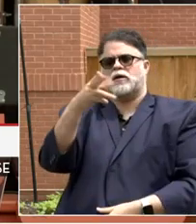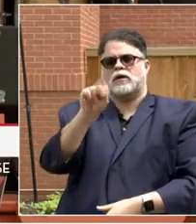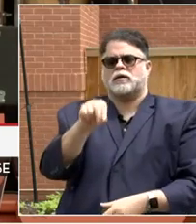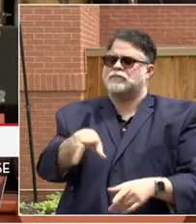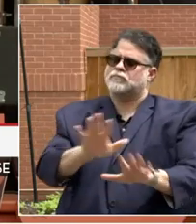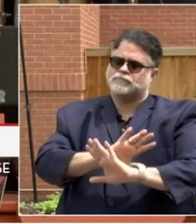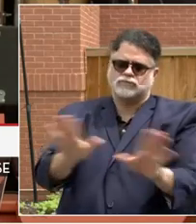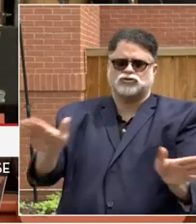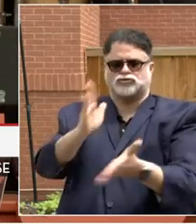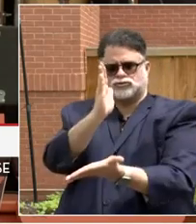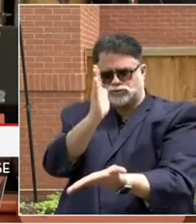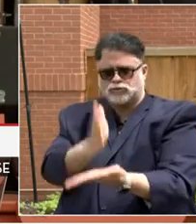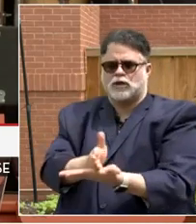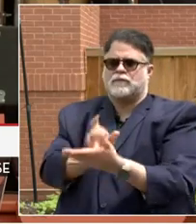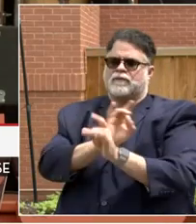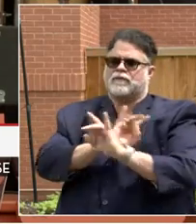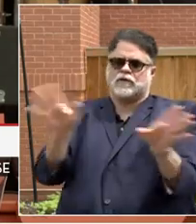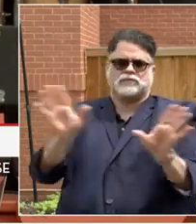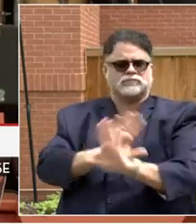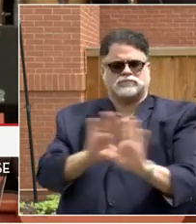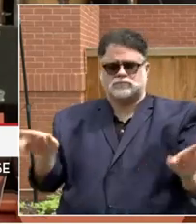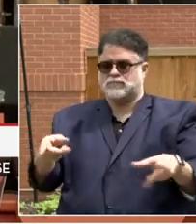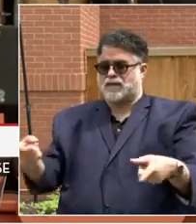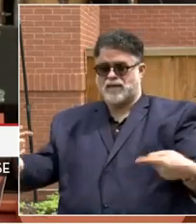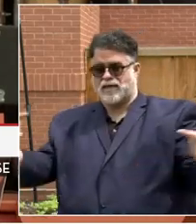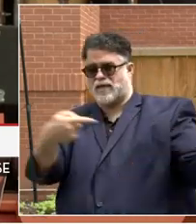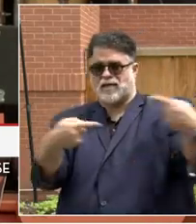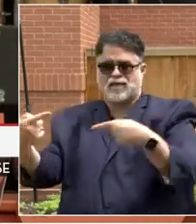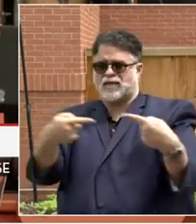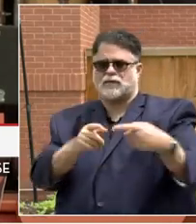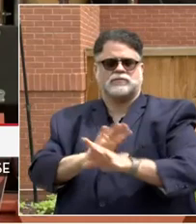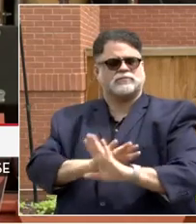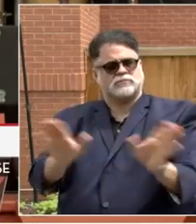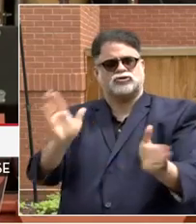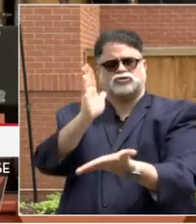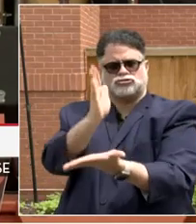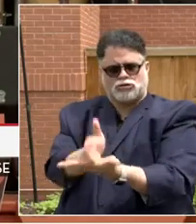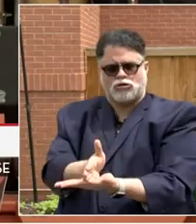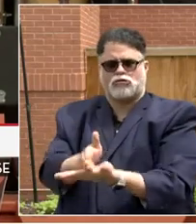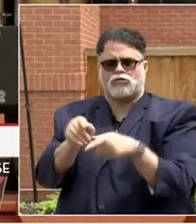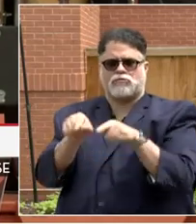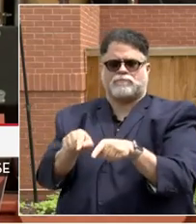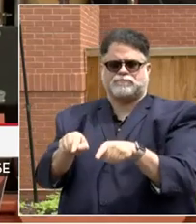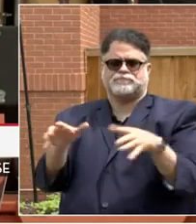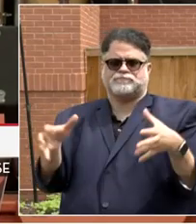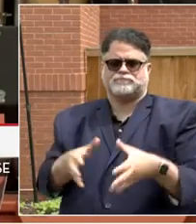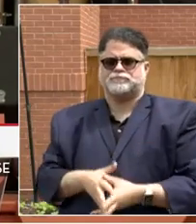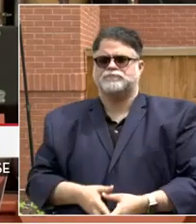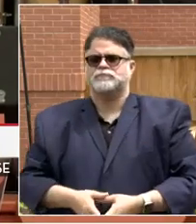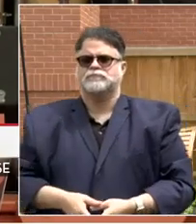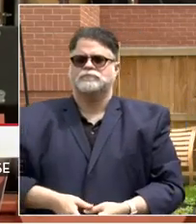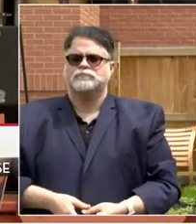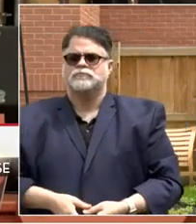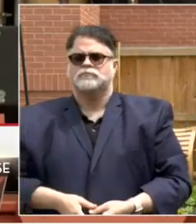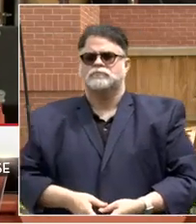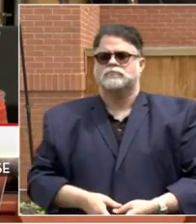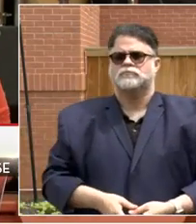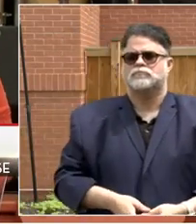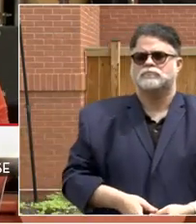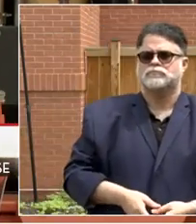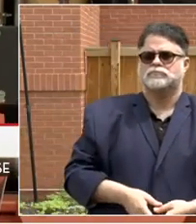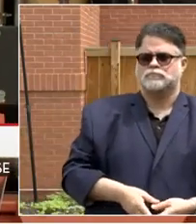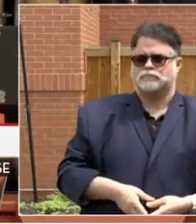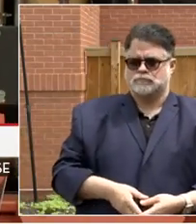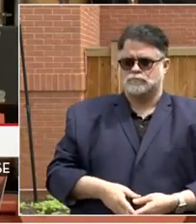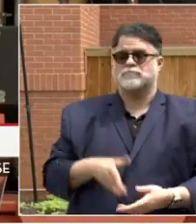other. Now, it's so often the case, many of the homicides in the District of Columbia, many of people have lost